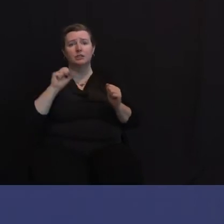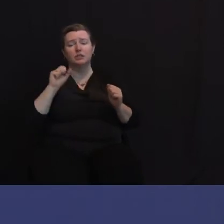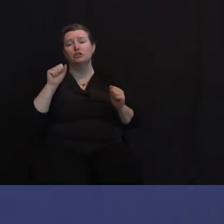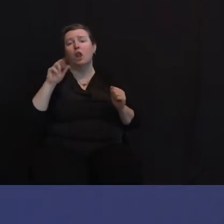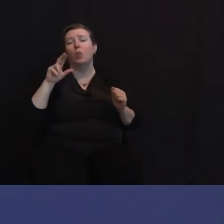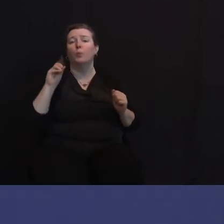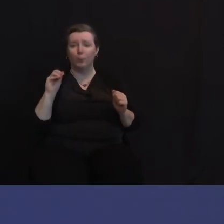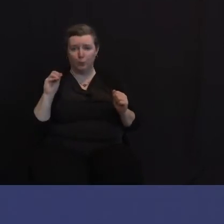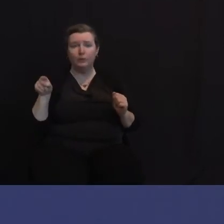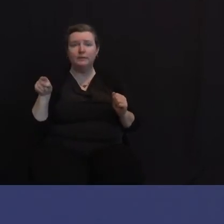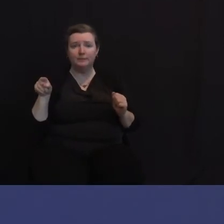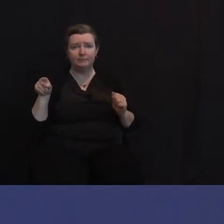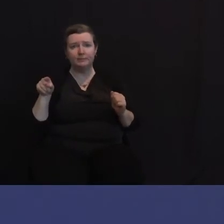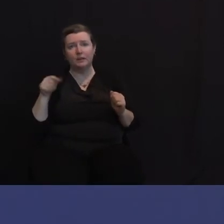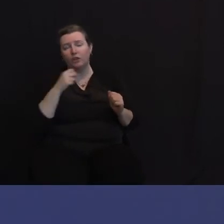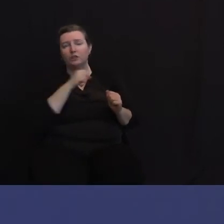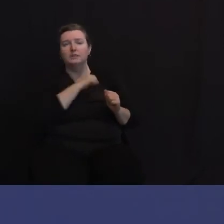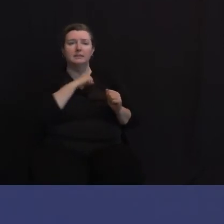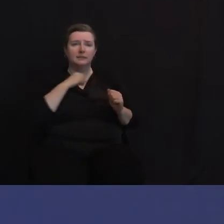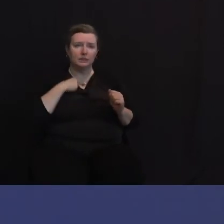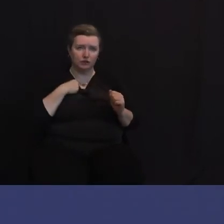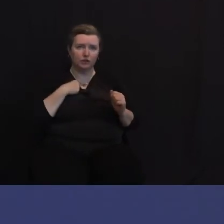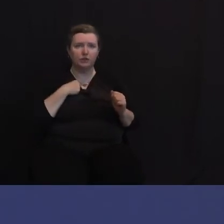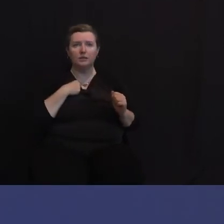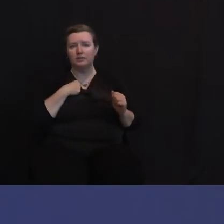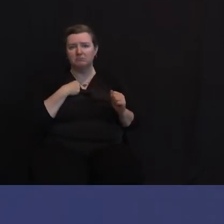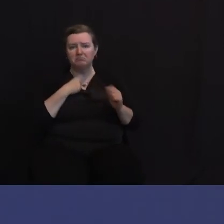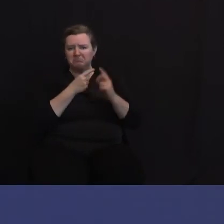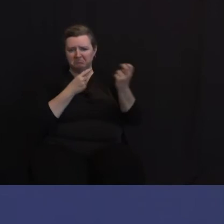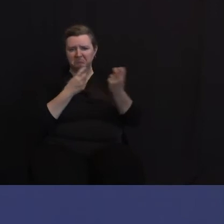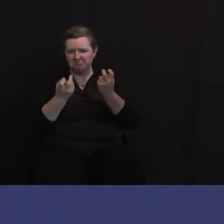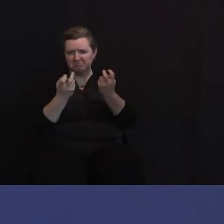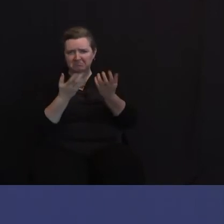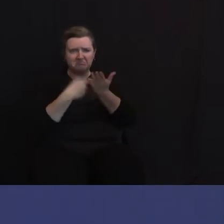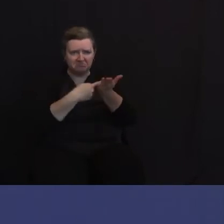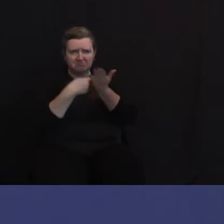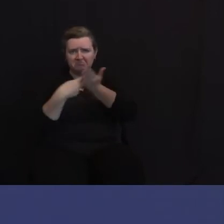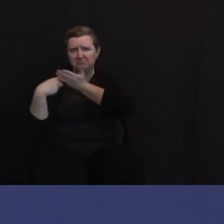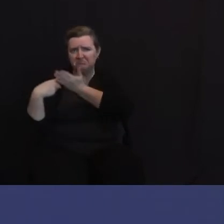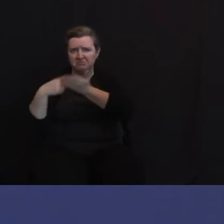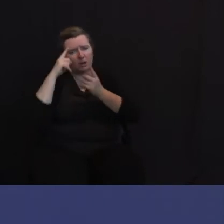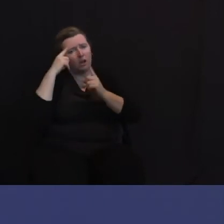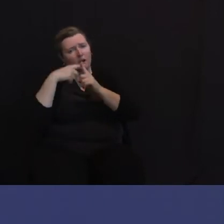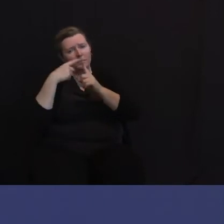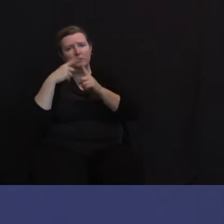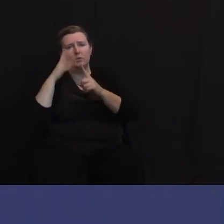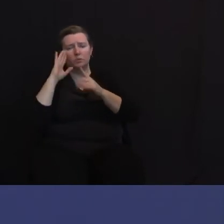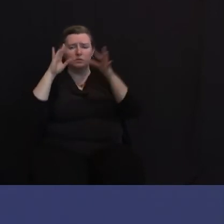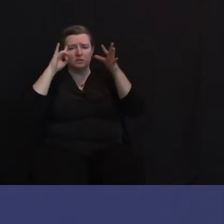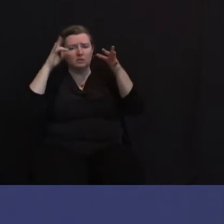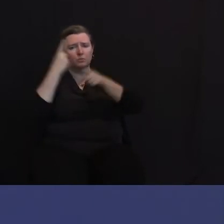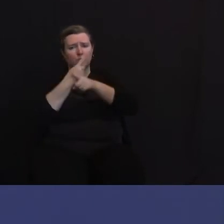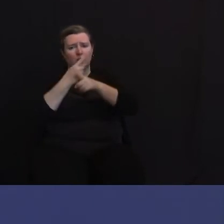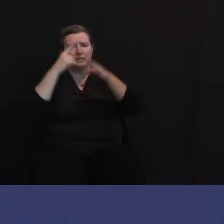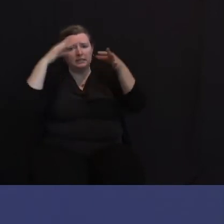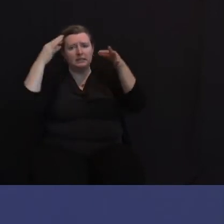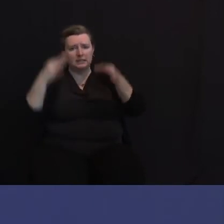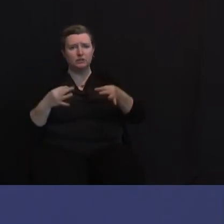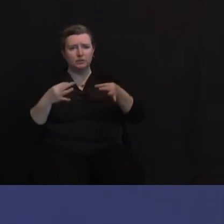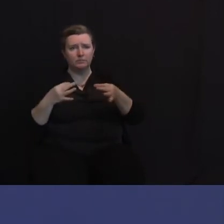Senator Poe and others. We're in very good discussions with them, and I'm optimistic we'll end up in a good place. Is that fair? Okay, thank you for all